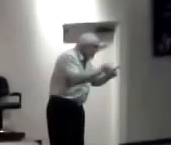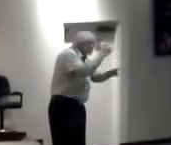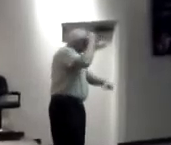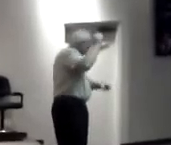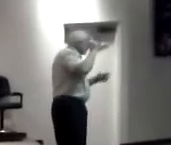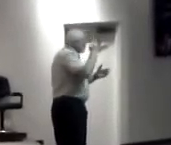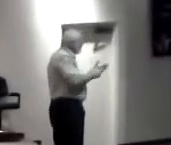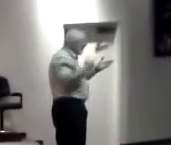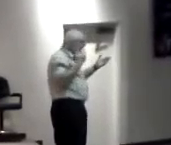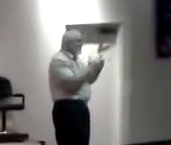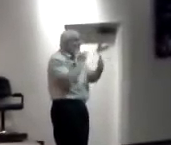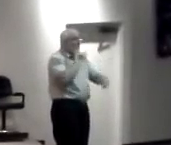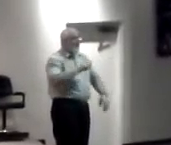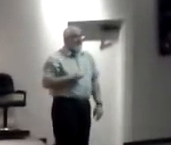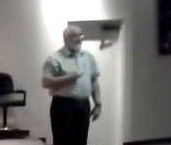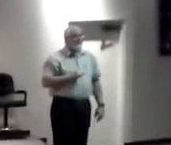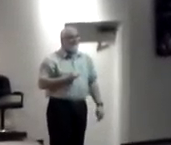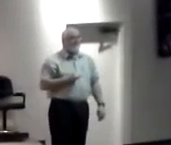what the good is.